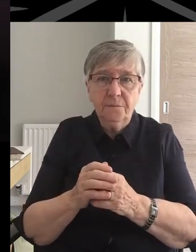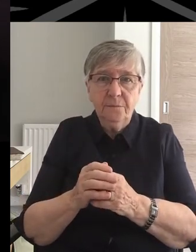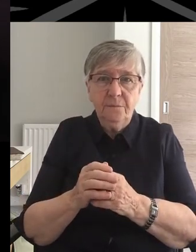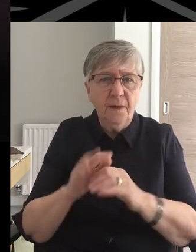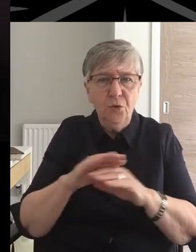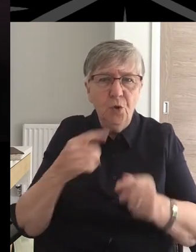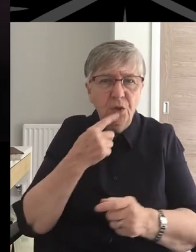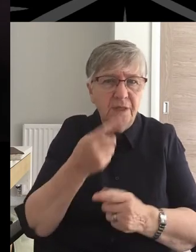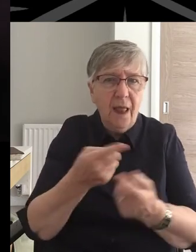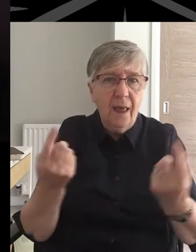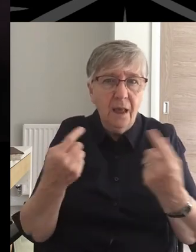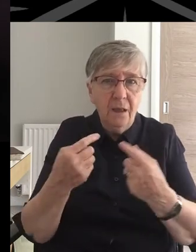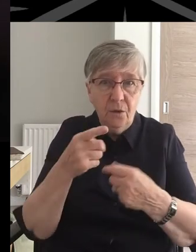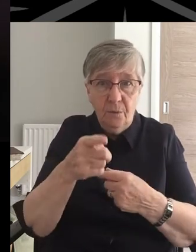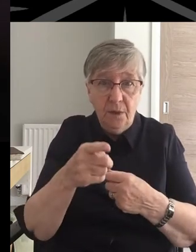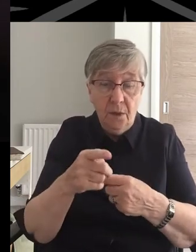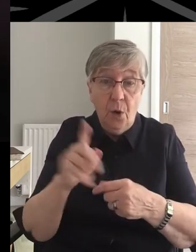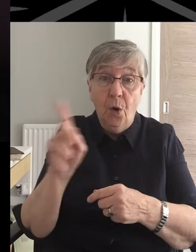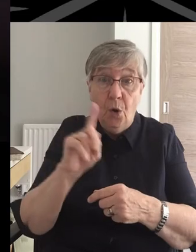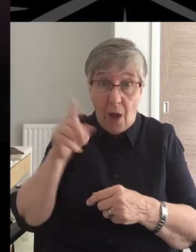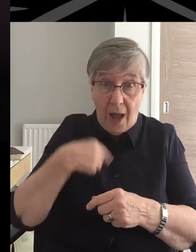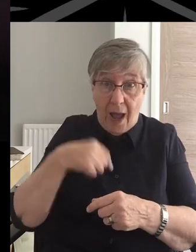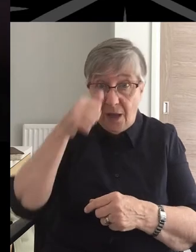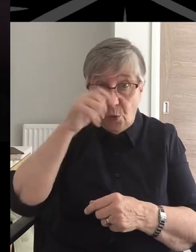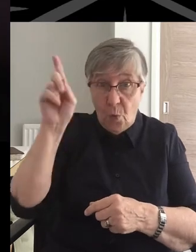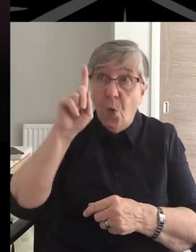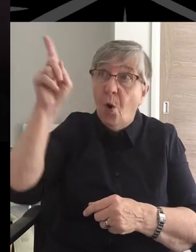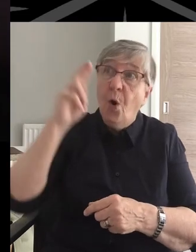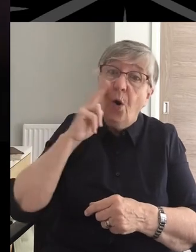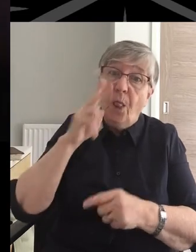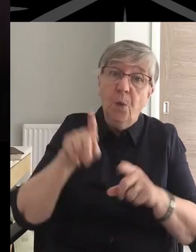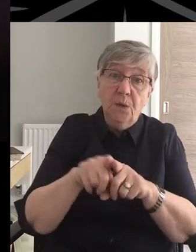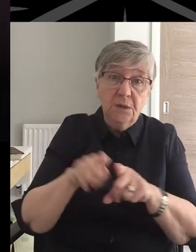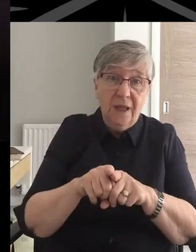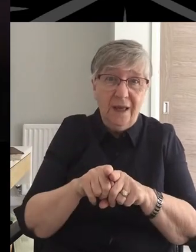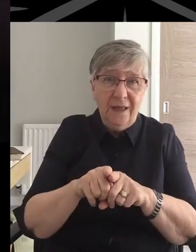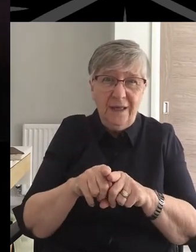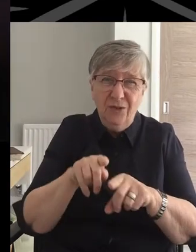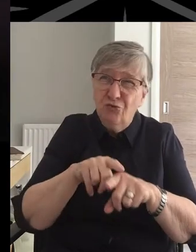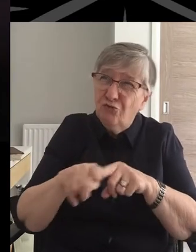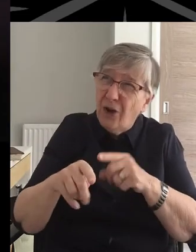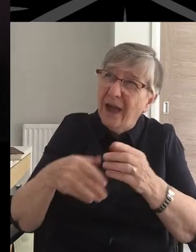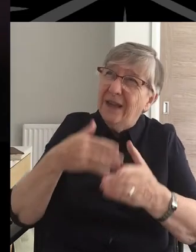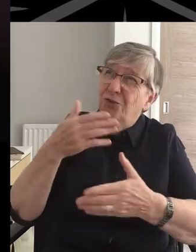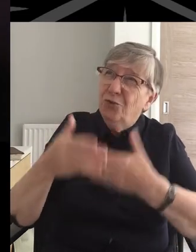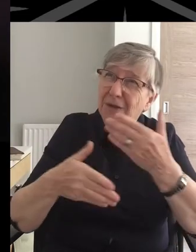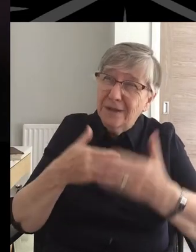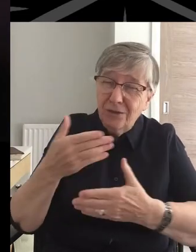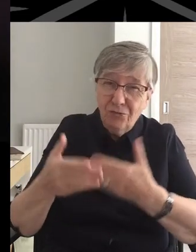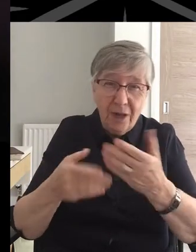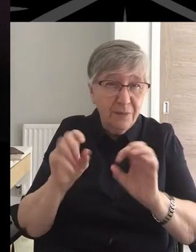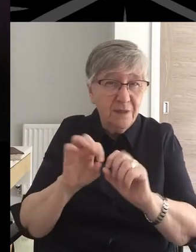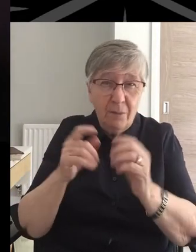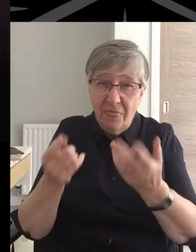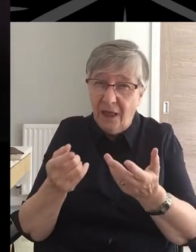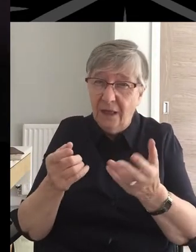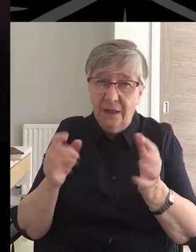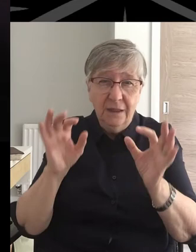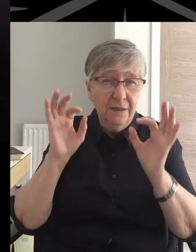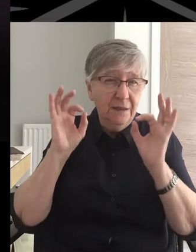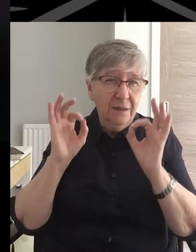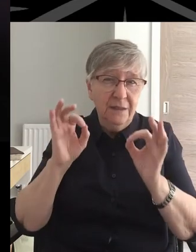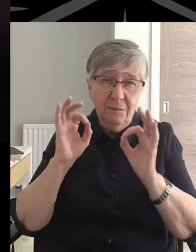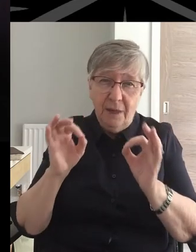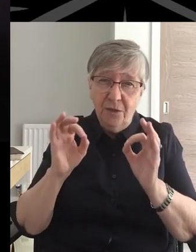He's not telling us what God looks like. He knows fine well he's trying to describe the indescribable, explain the